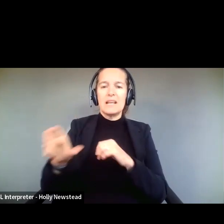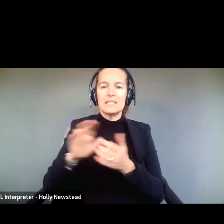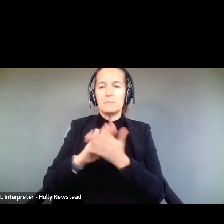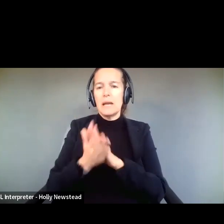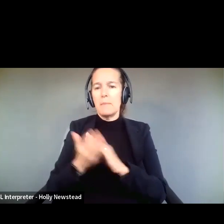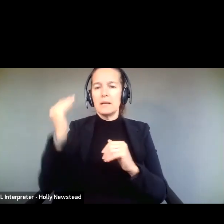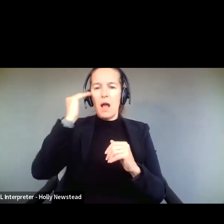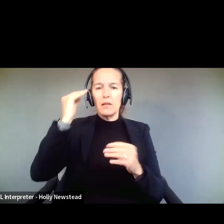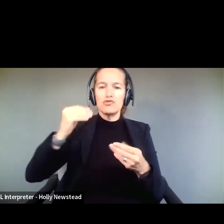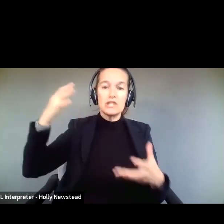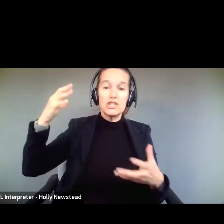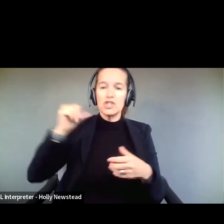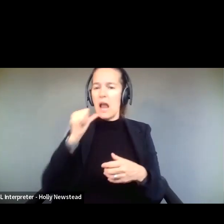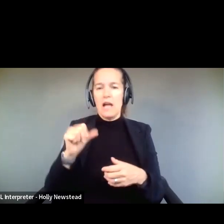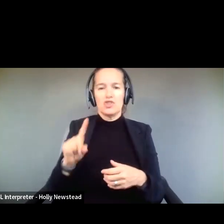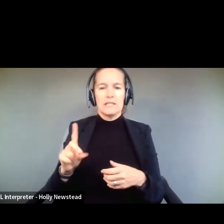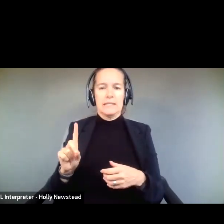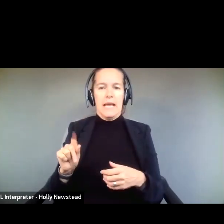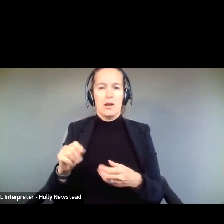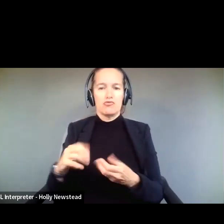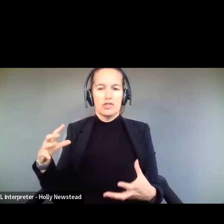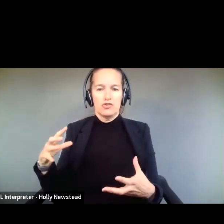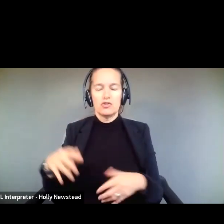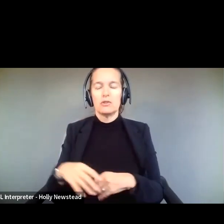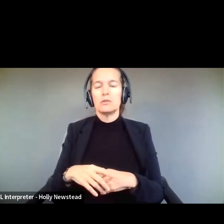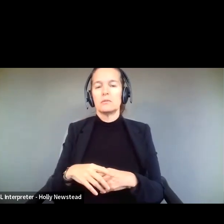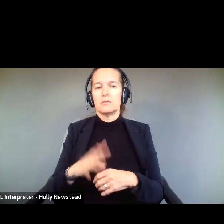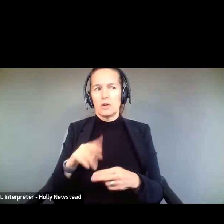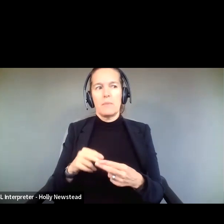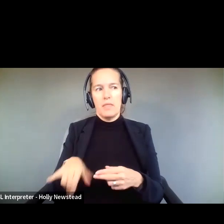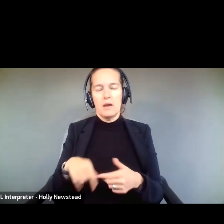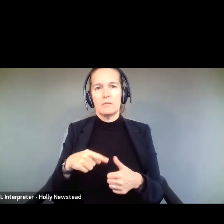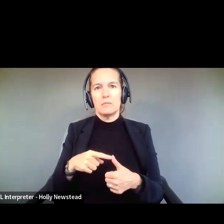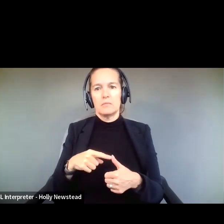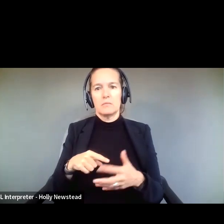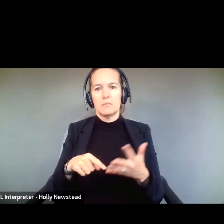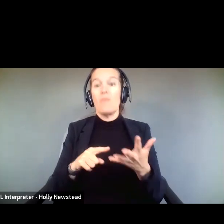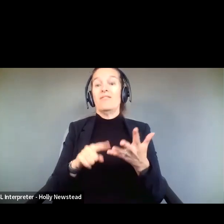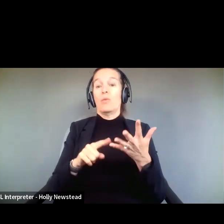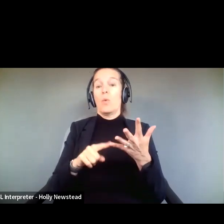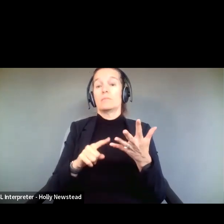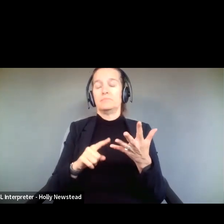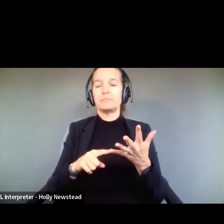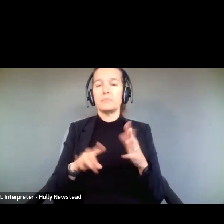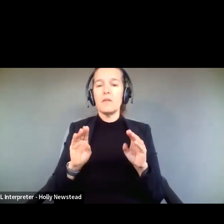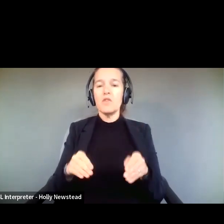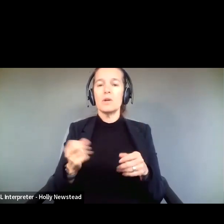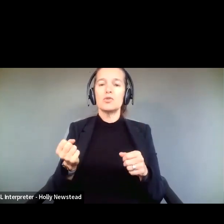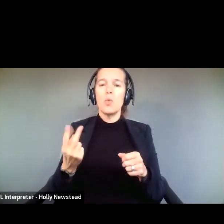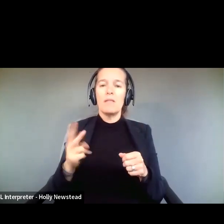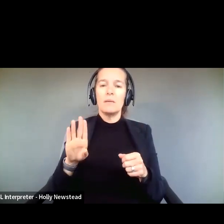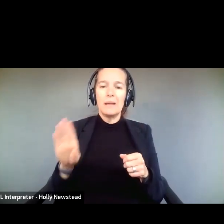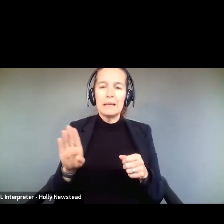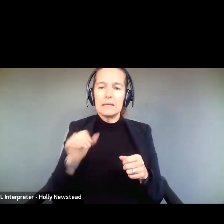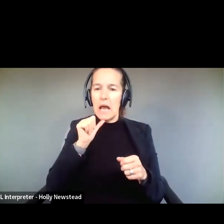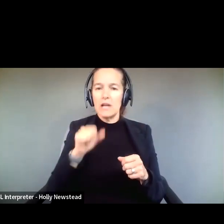becoming knowledge rich, not just data rich. Talked about that. So the fifth one is focus on the 12 billion, not just